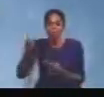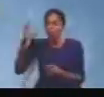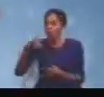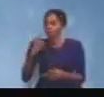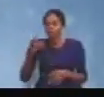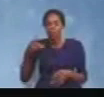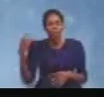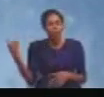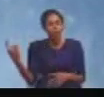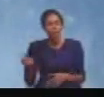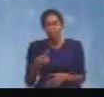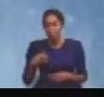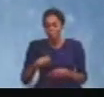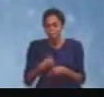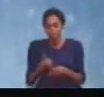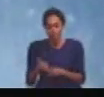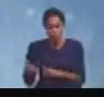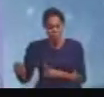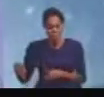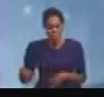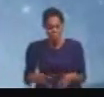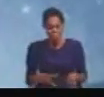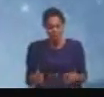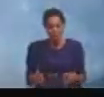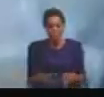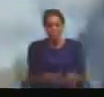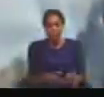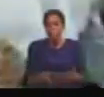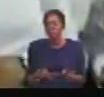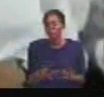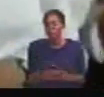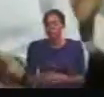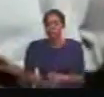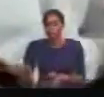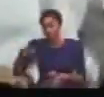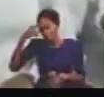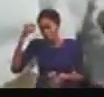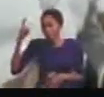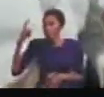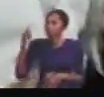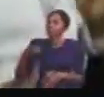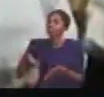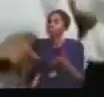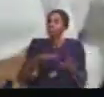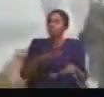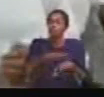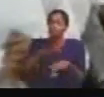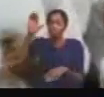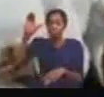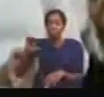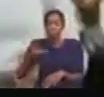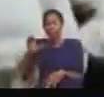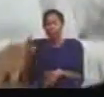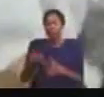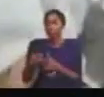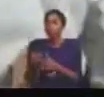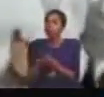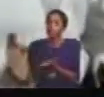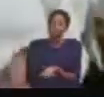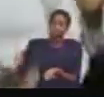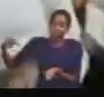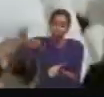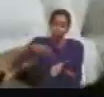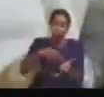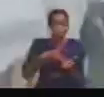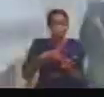the God who always makes a way. 'Cause He hung up on that cross and He rose up